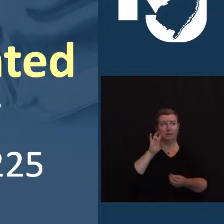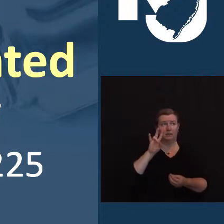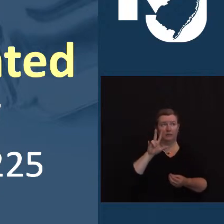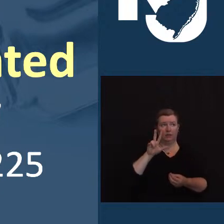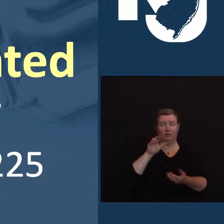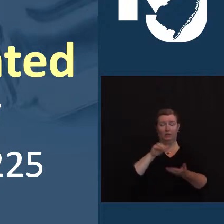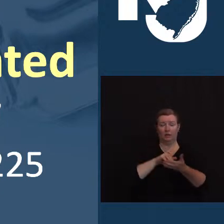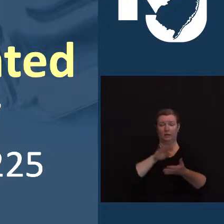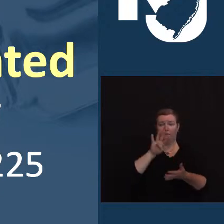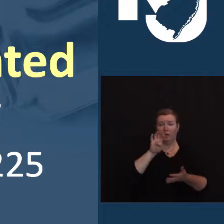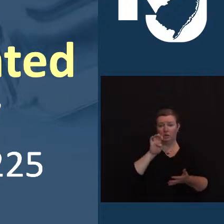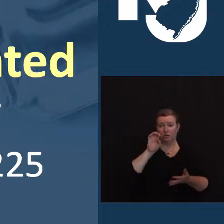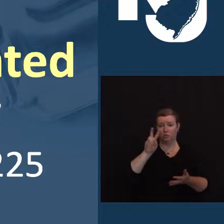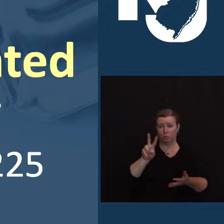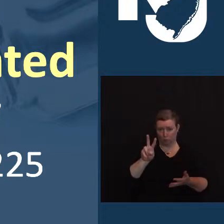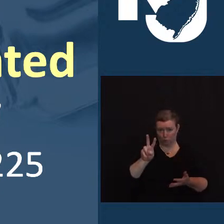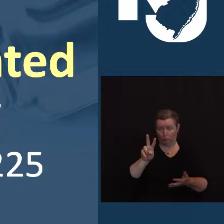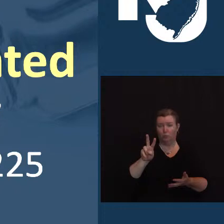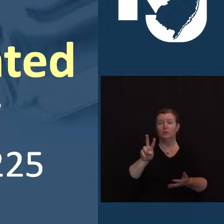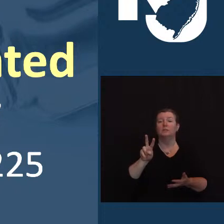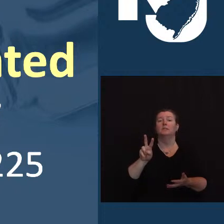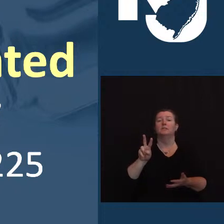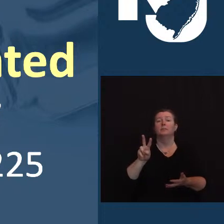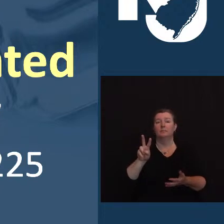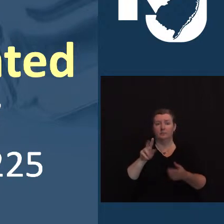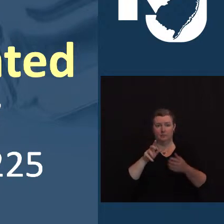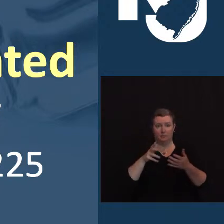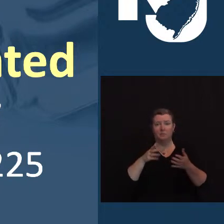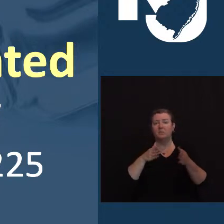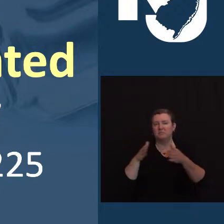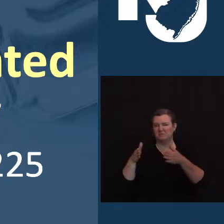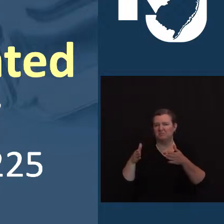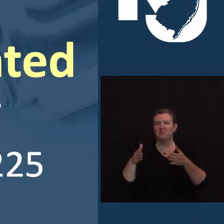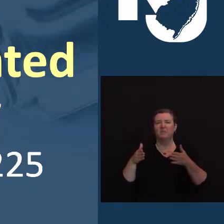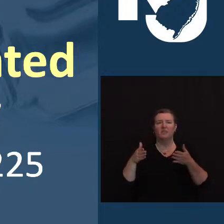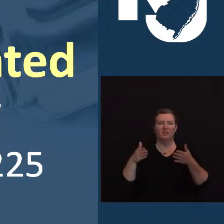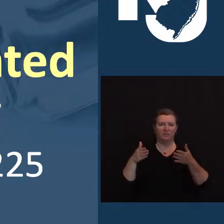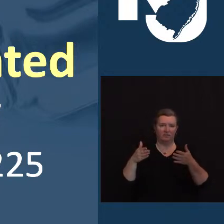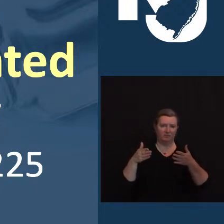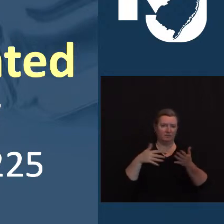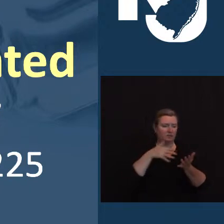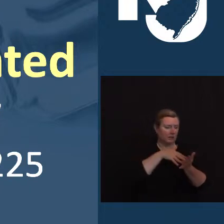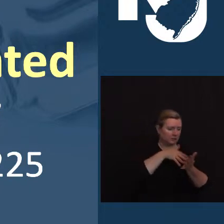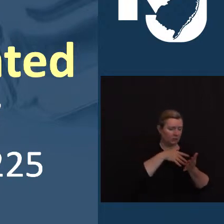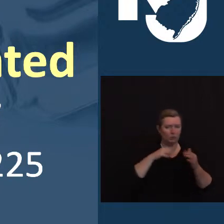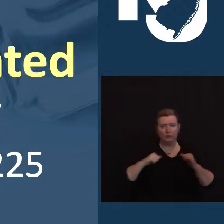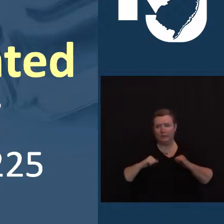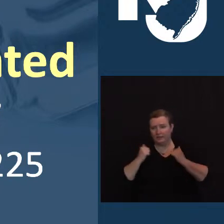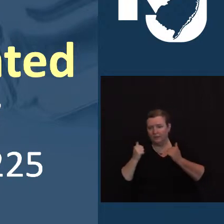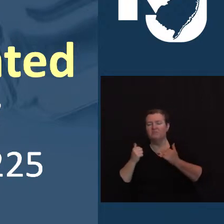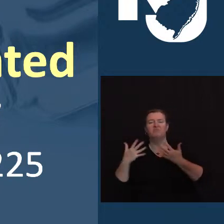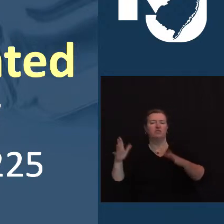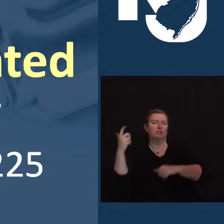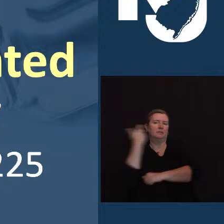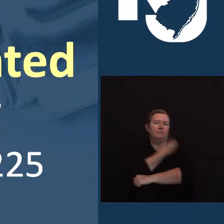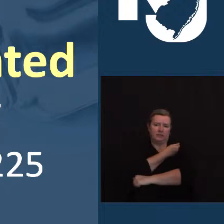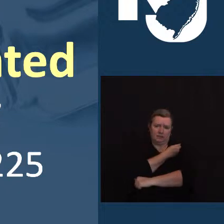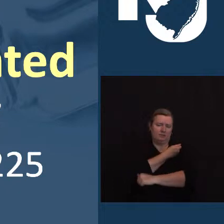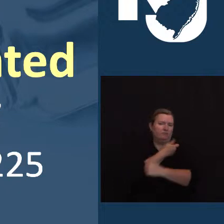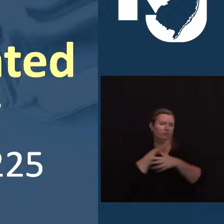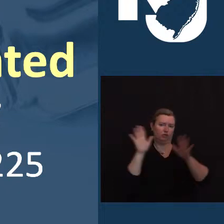5,573,402 individuals who live, work, or study in New Jersey who have now completed their vaccination schedules. More